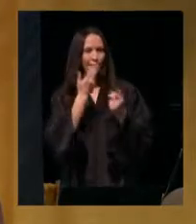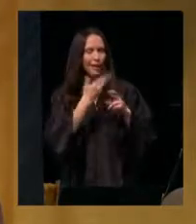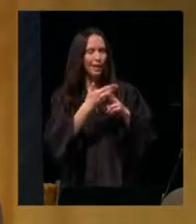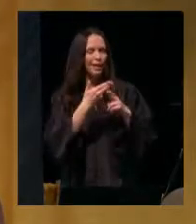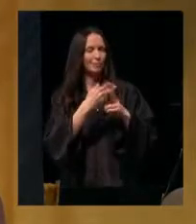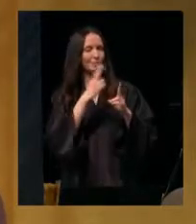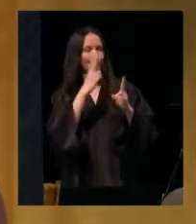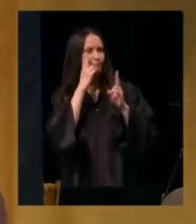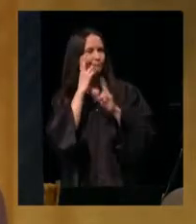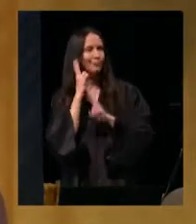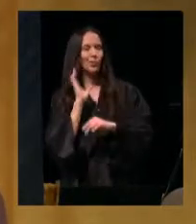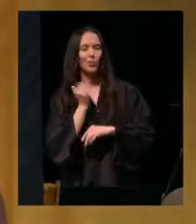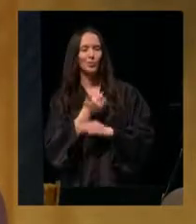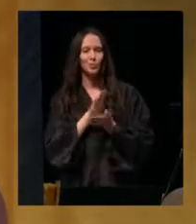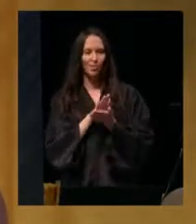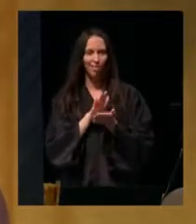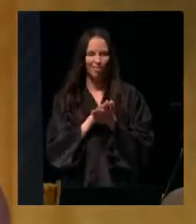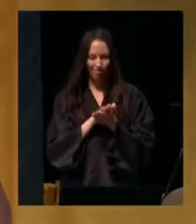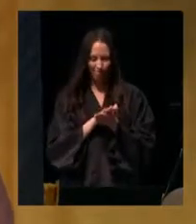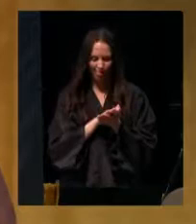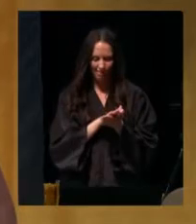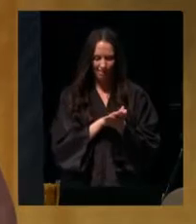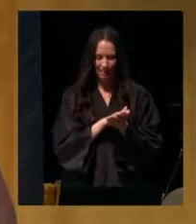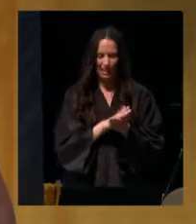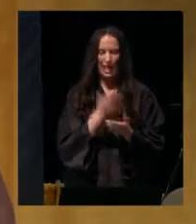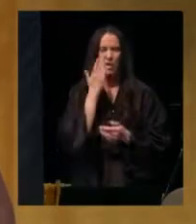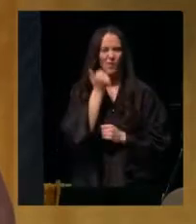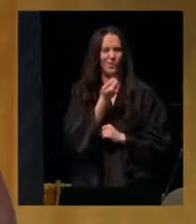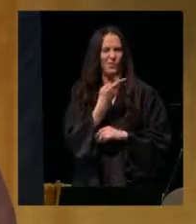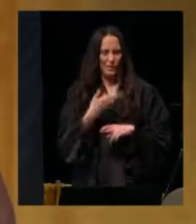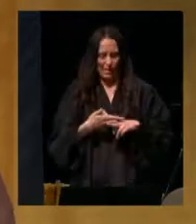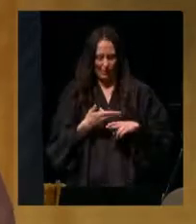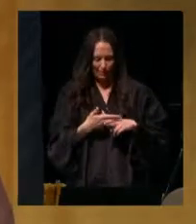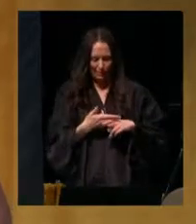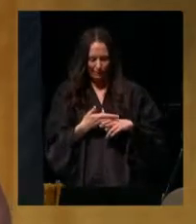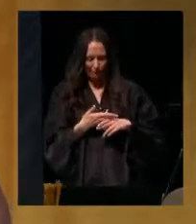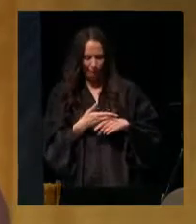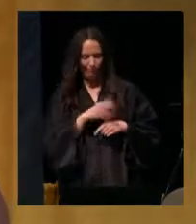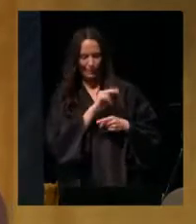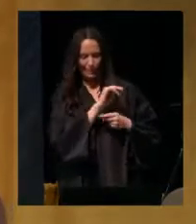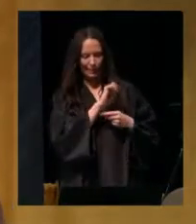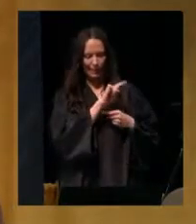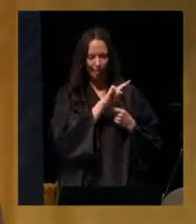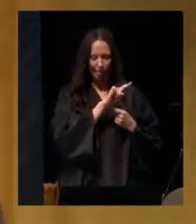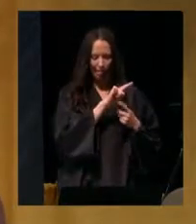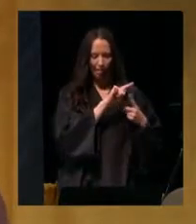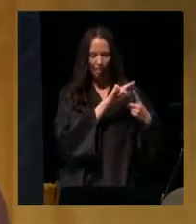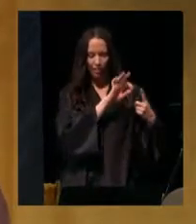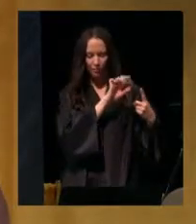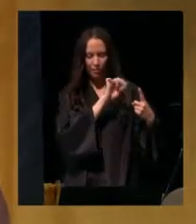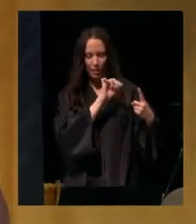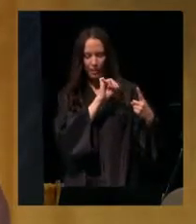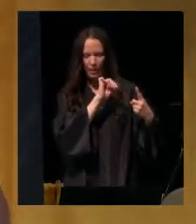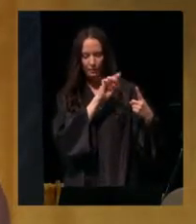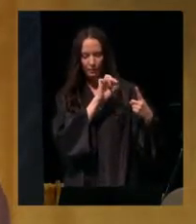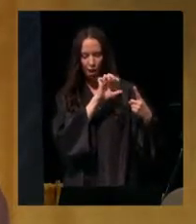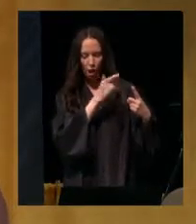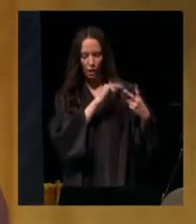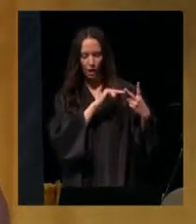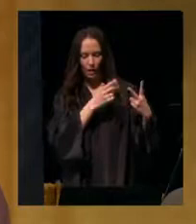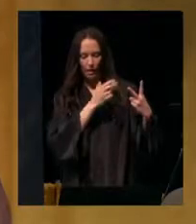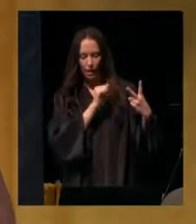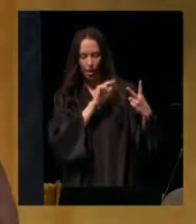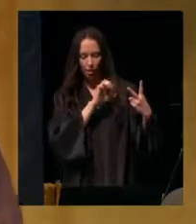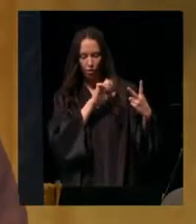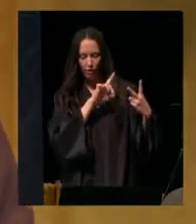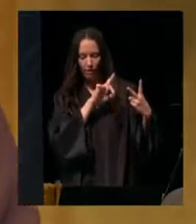by our school. And even though I only know a few of the names, such as Neil Fredenberg and Harold Sam Neese, because of their football legacy, it shows me